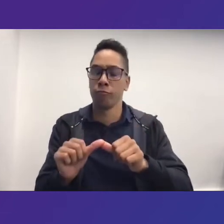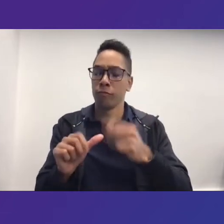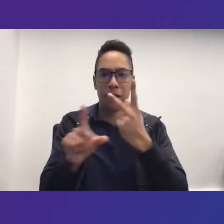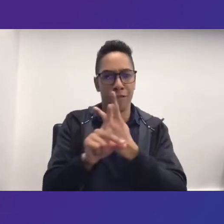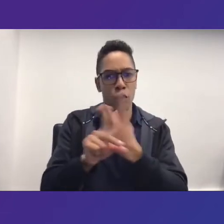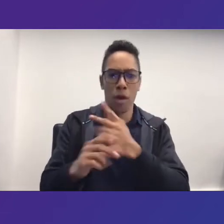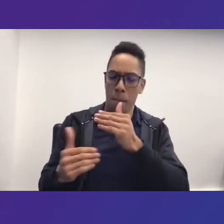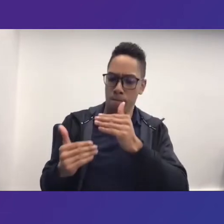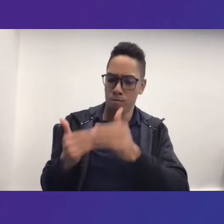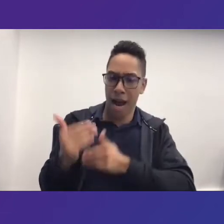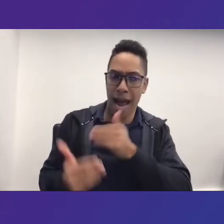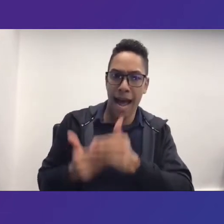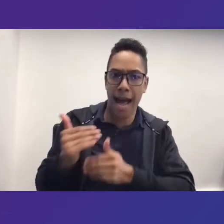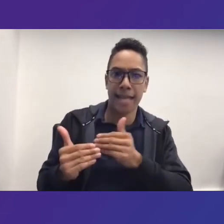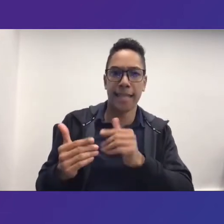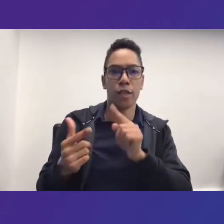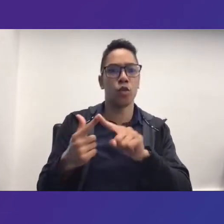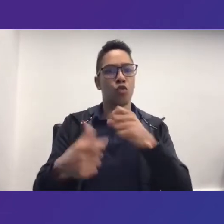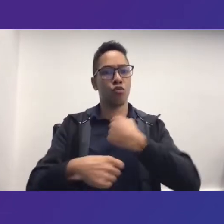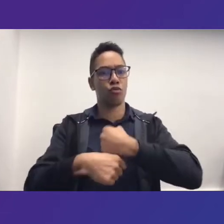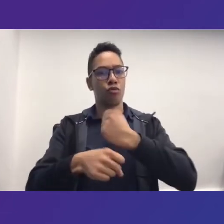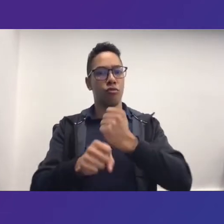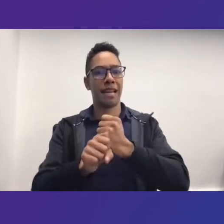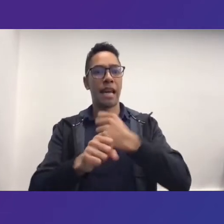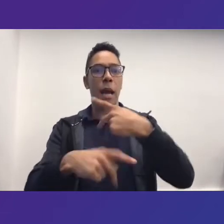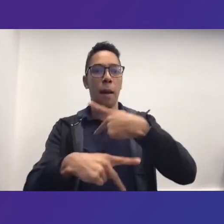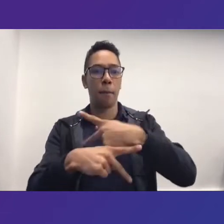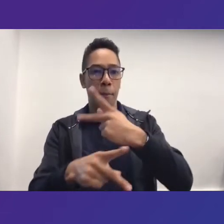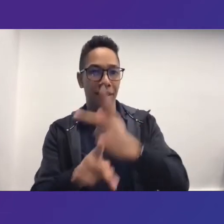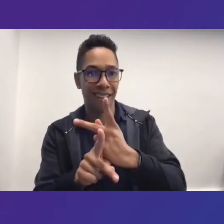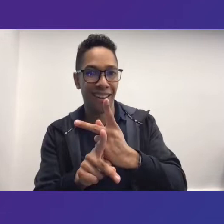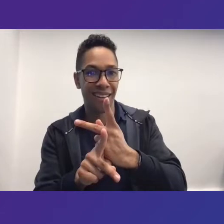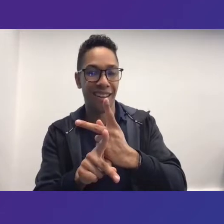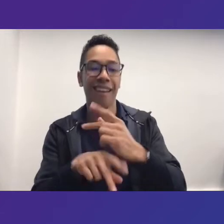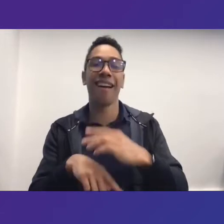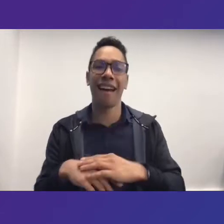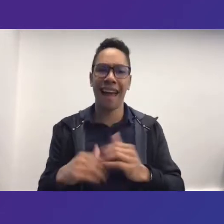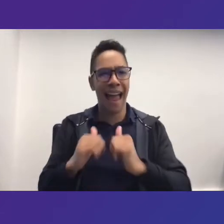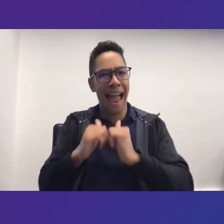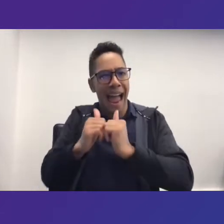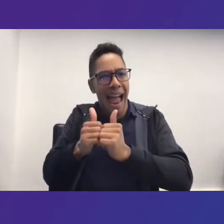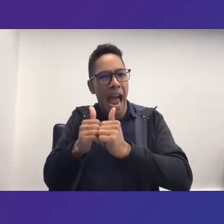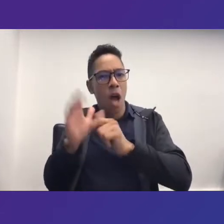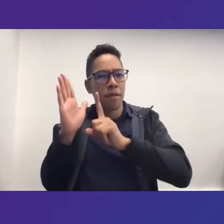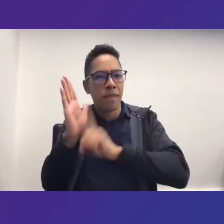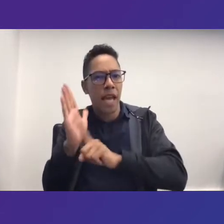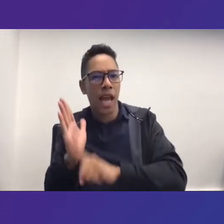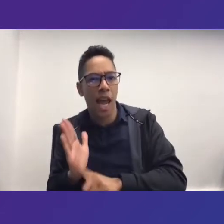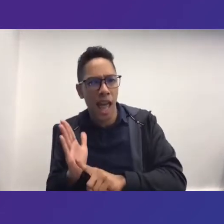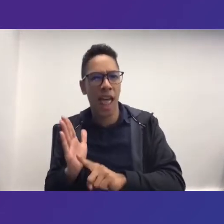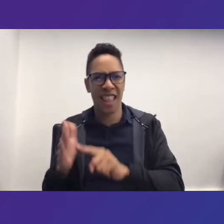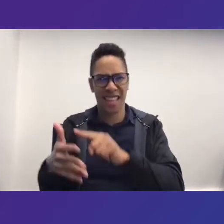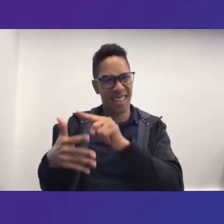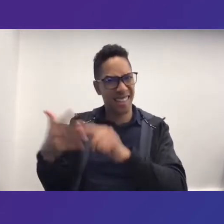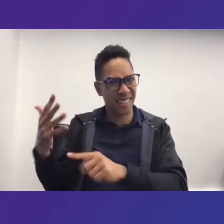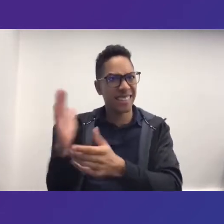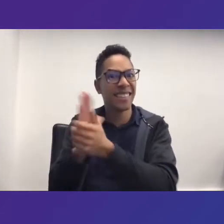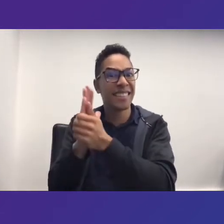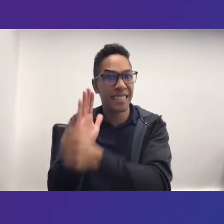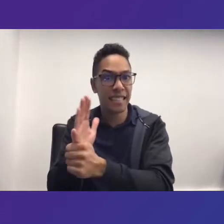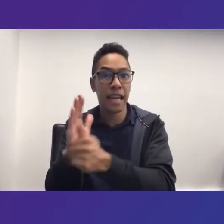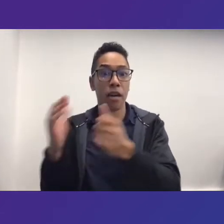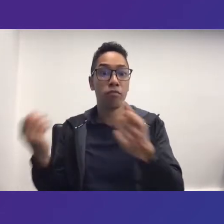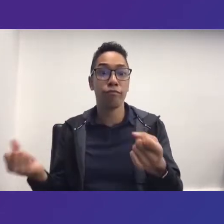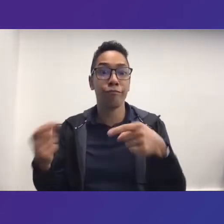to a product, the nature of investigation. I thought all of these skills were actually aligned out